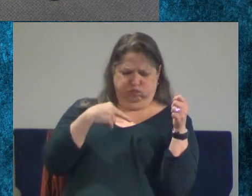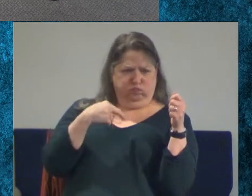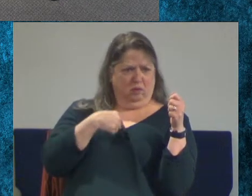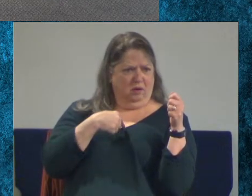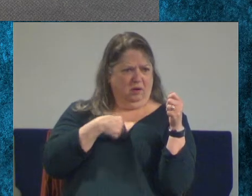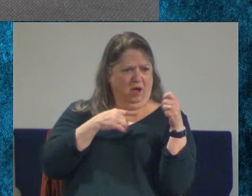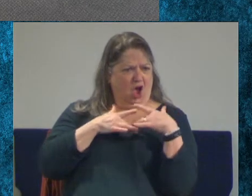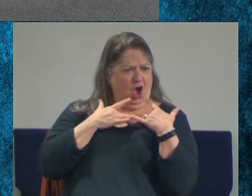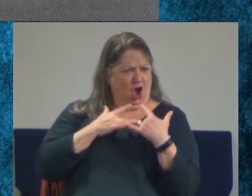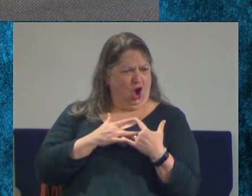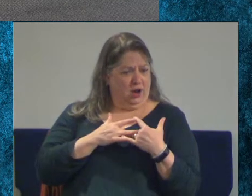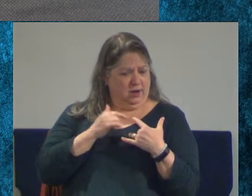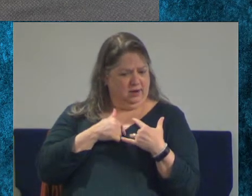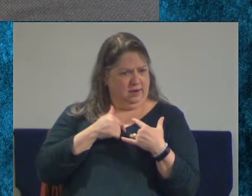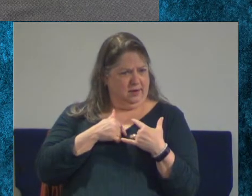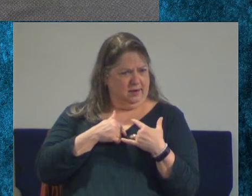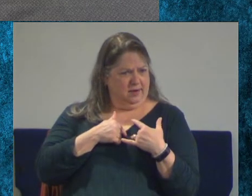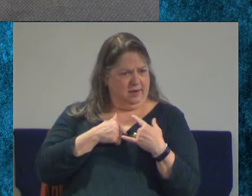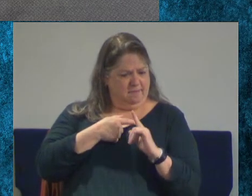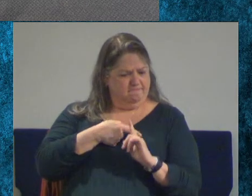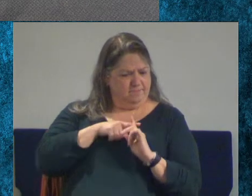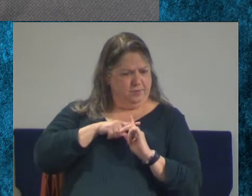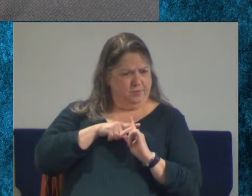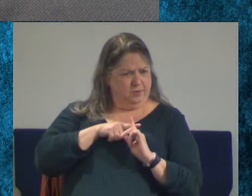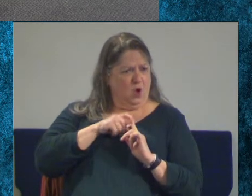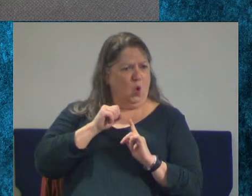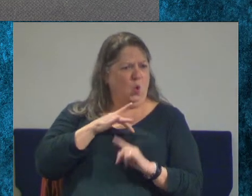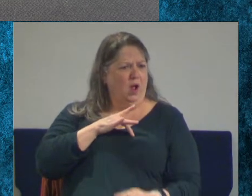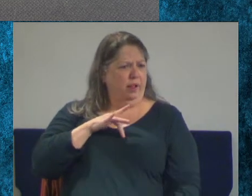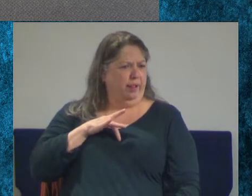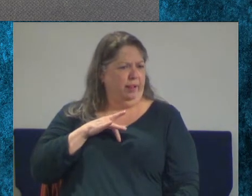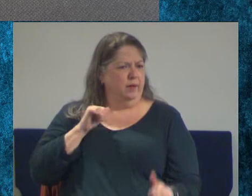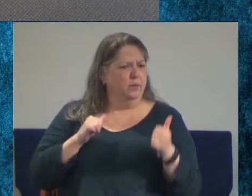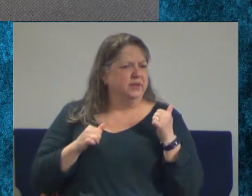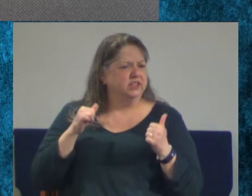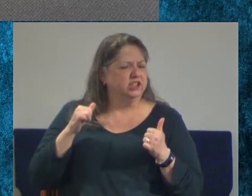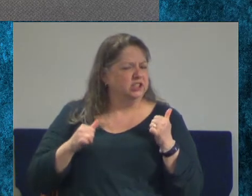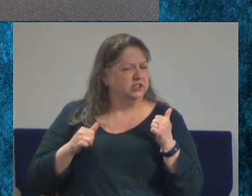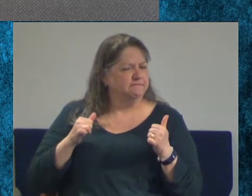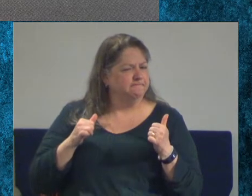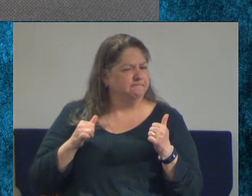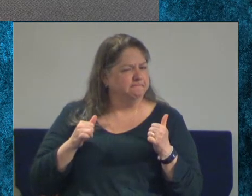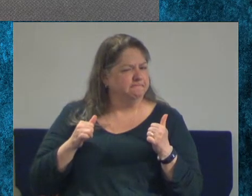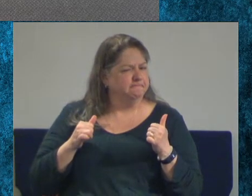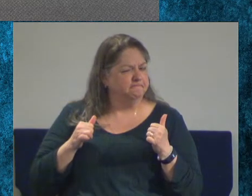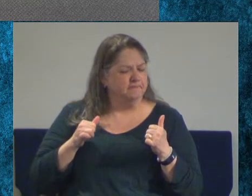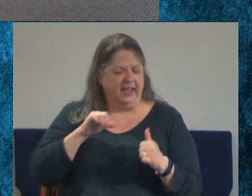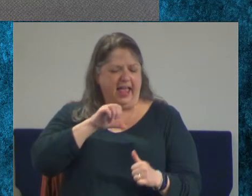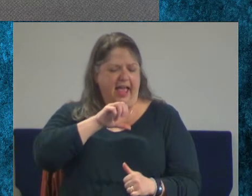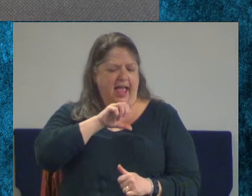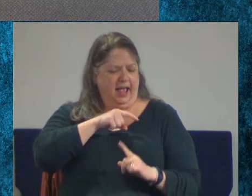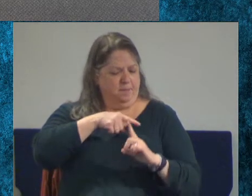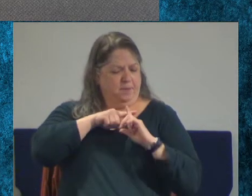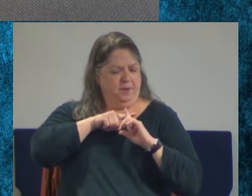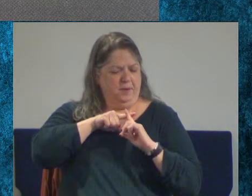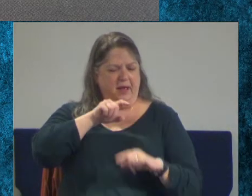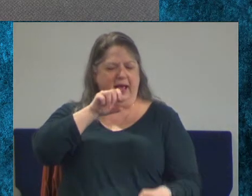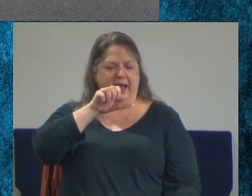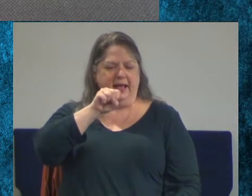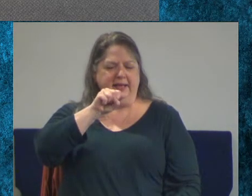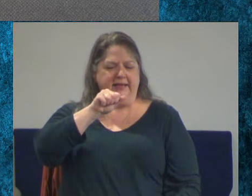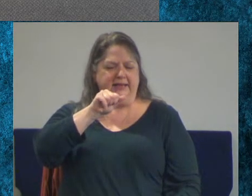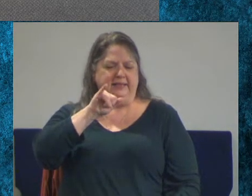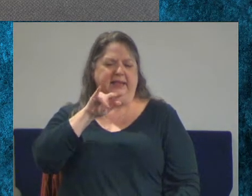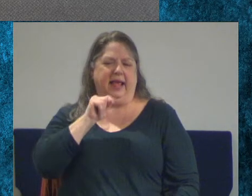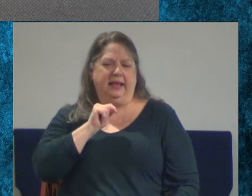we would have more of an incentive to live a life that honors and glorifies him, because he declares you and me his saints, his sons